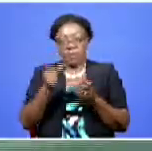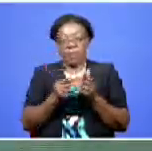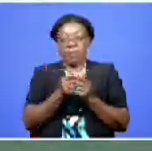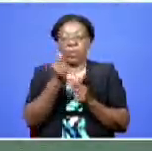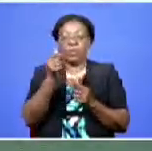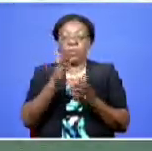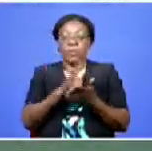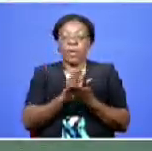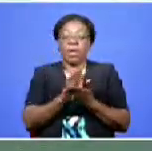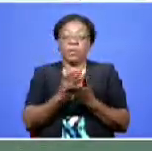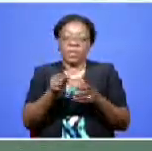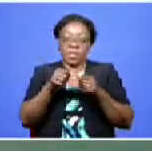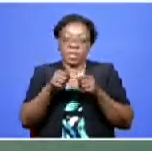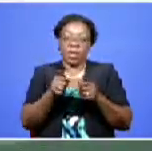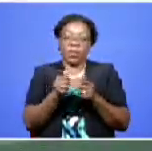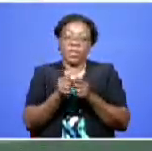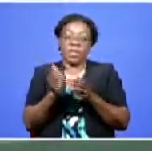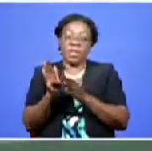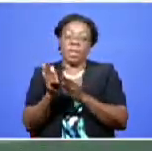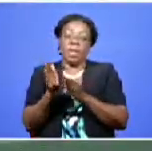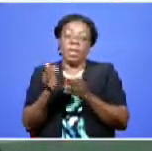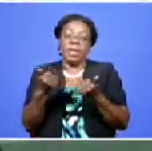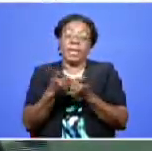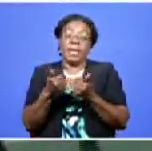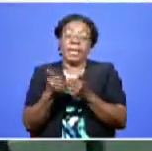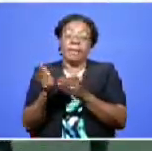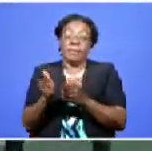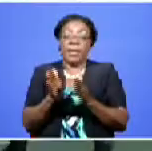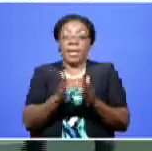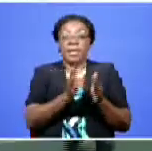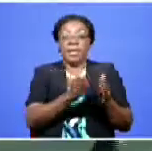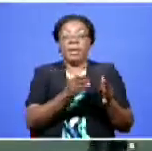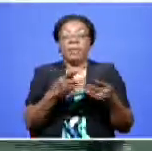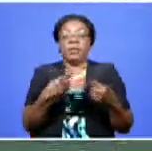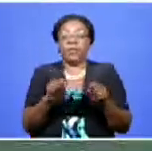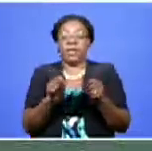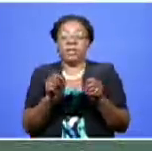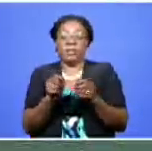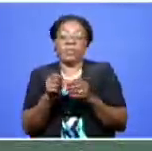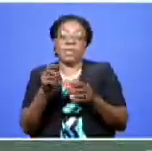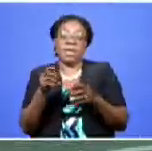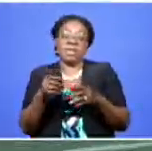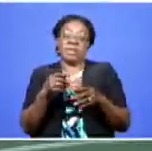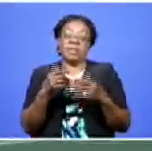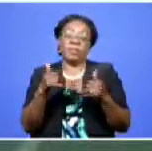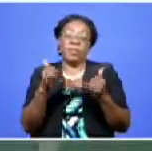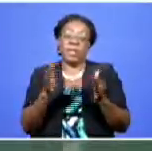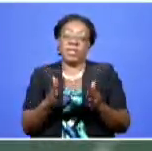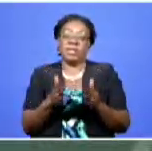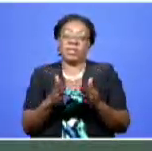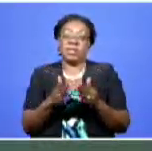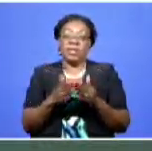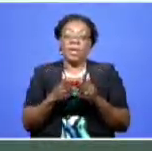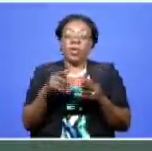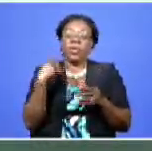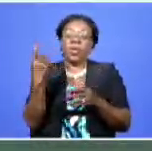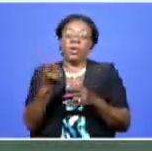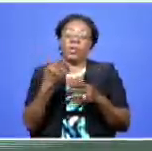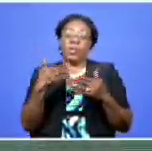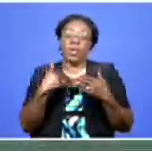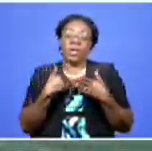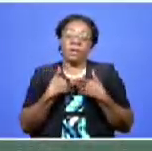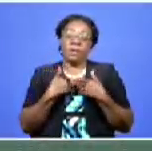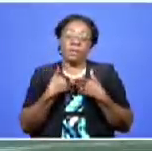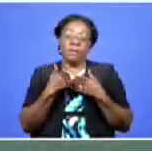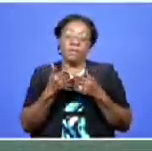plan. We played good defense for about maybe three quarters. We try to keep the guys in shape as best as we can so that we can get them in an in and out kind of motion. Also, we have 12 guys deep,